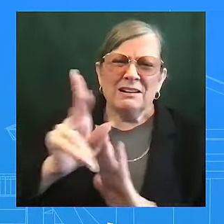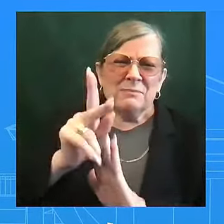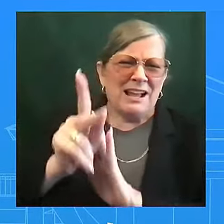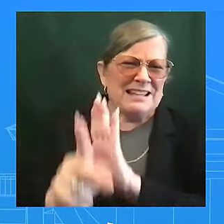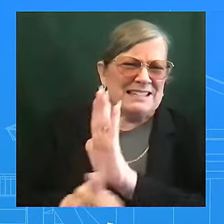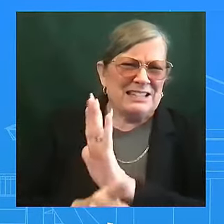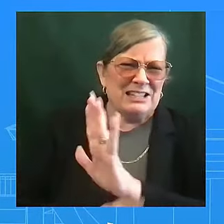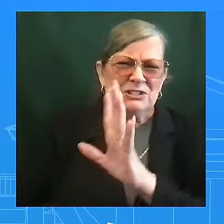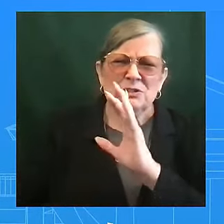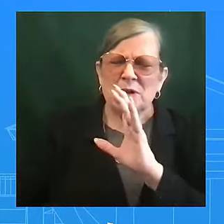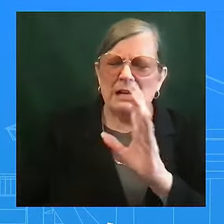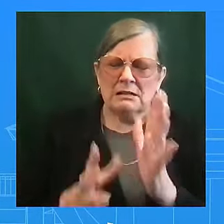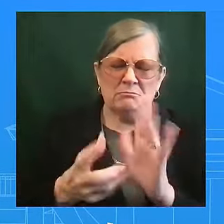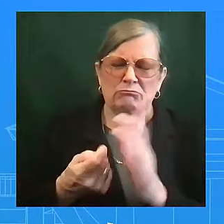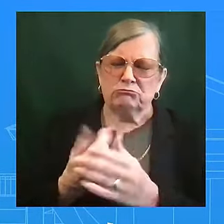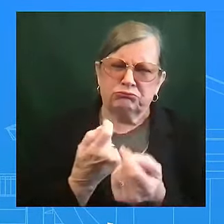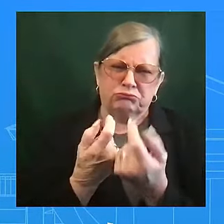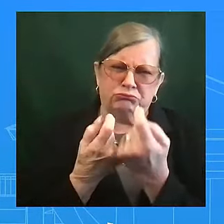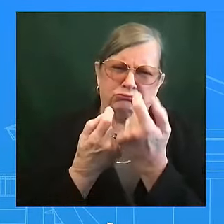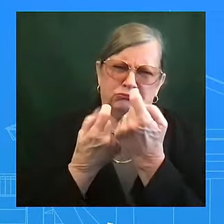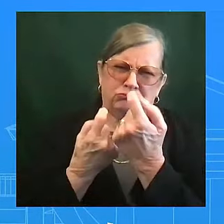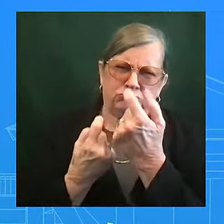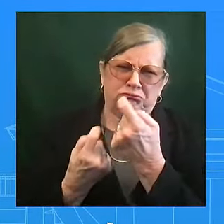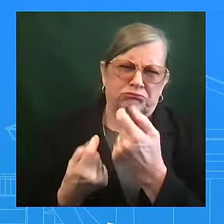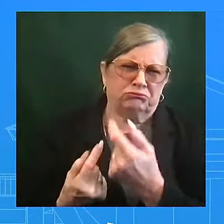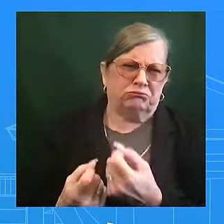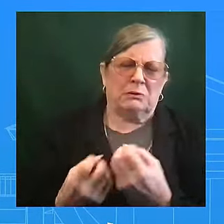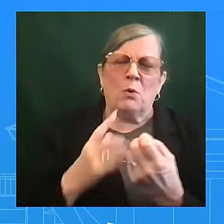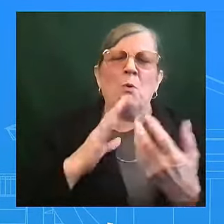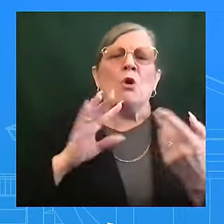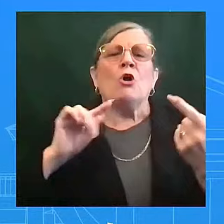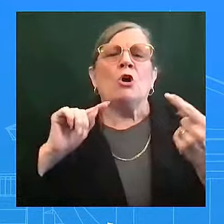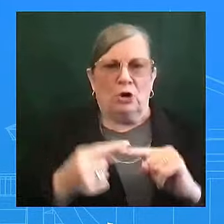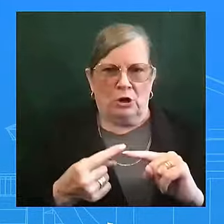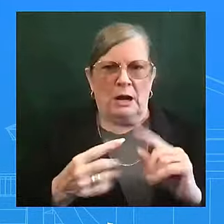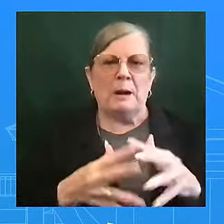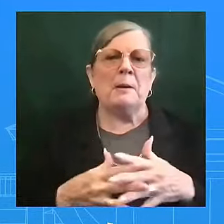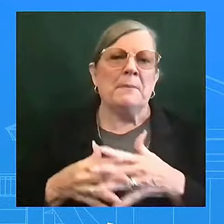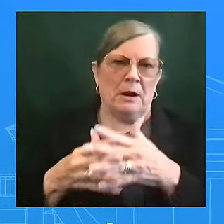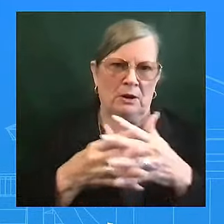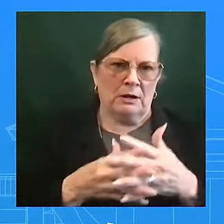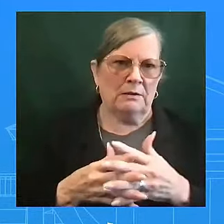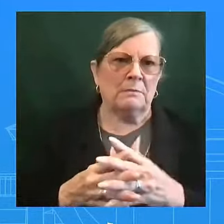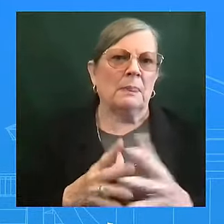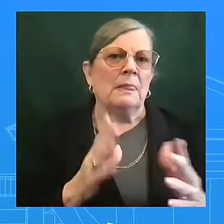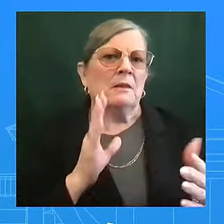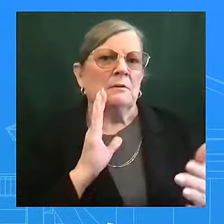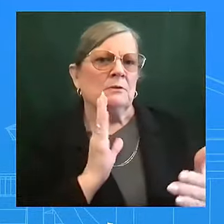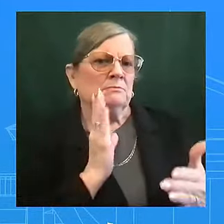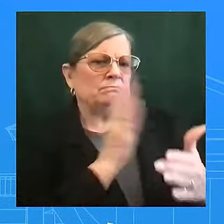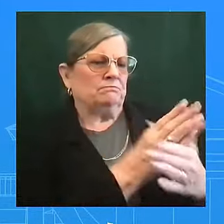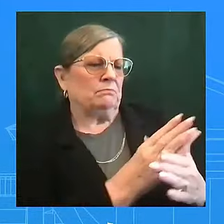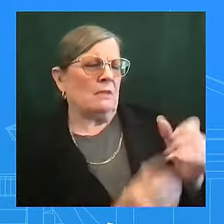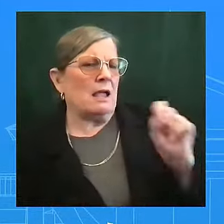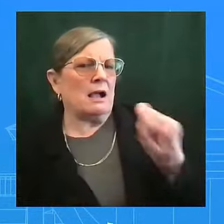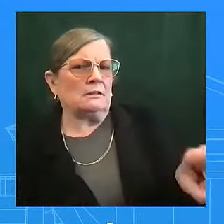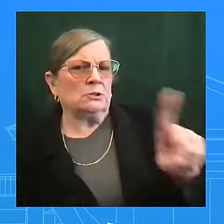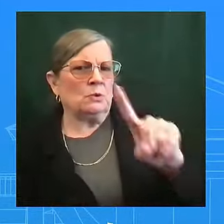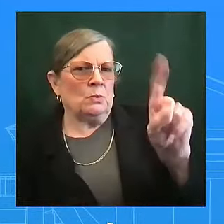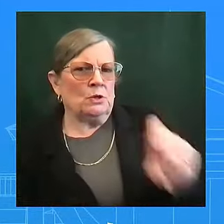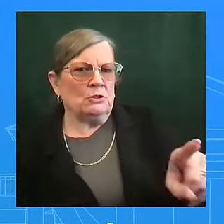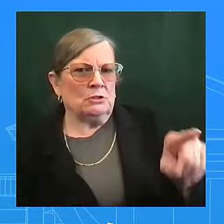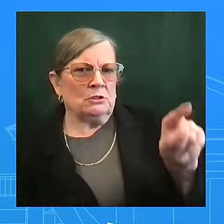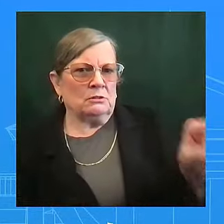that's going to do more harm to the American people. Trump has repeatedly disavowed it, distanced himself from it. I mean, I said